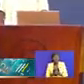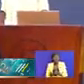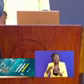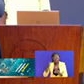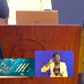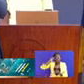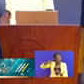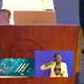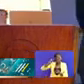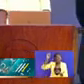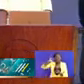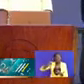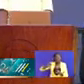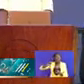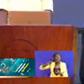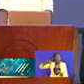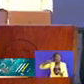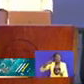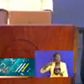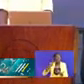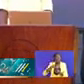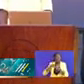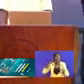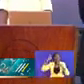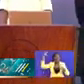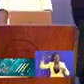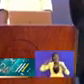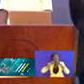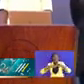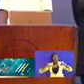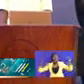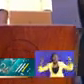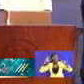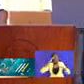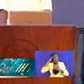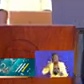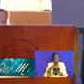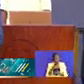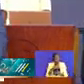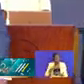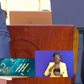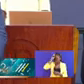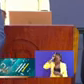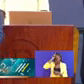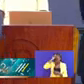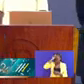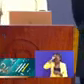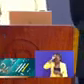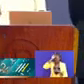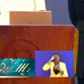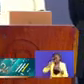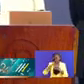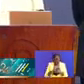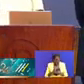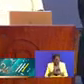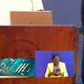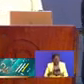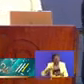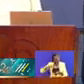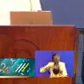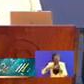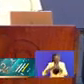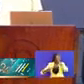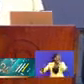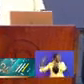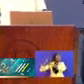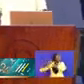that's why Joseph saw the Sun and the Moon bow he saw the authorities of Egypt bowing so this means there is a